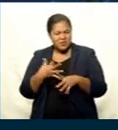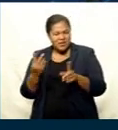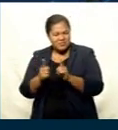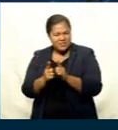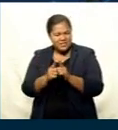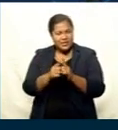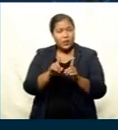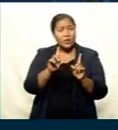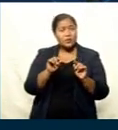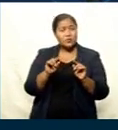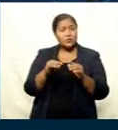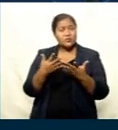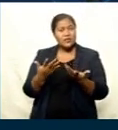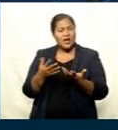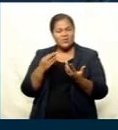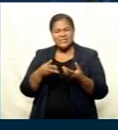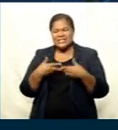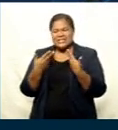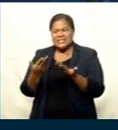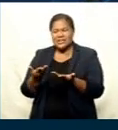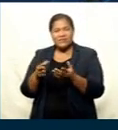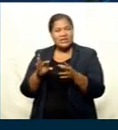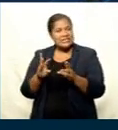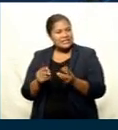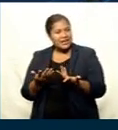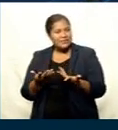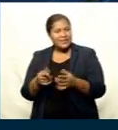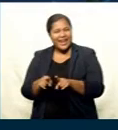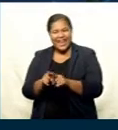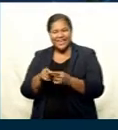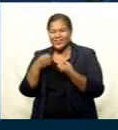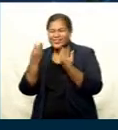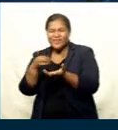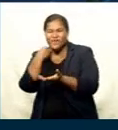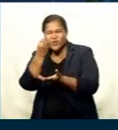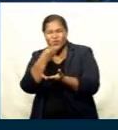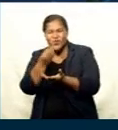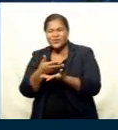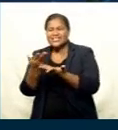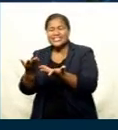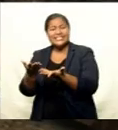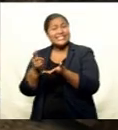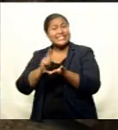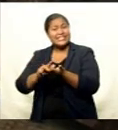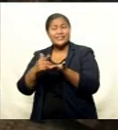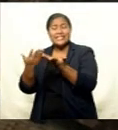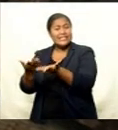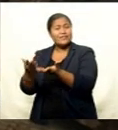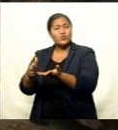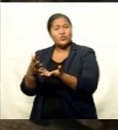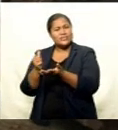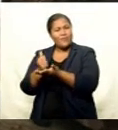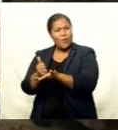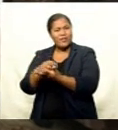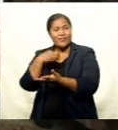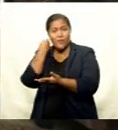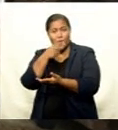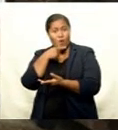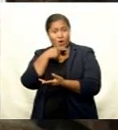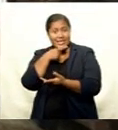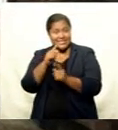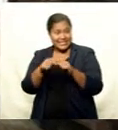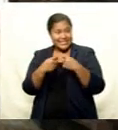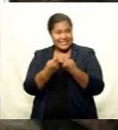was to give some sort of grocery hamper package to the boys, and we have done that with